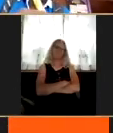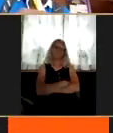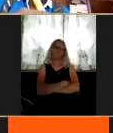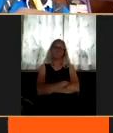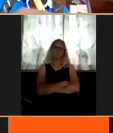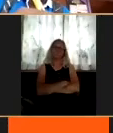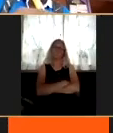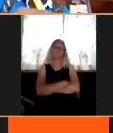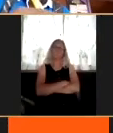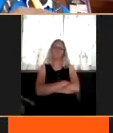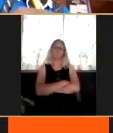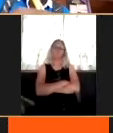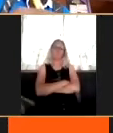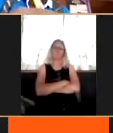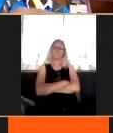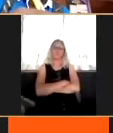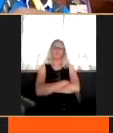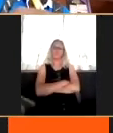Calling is the big what.